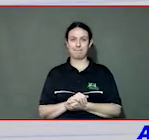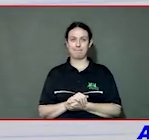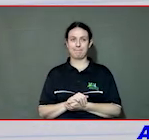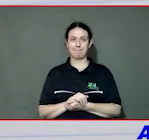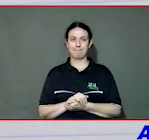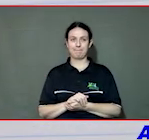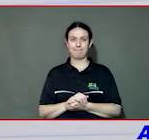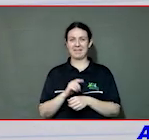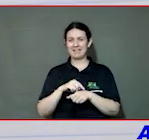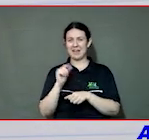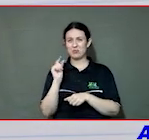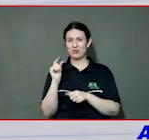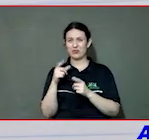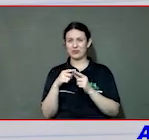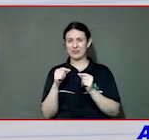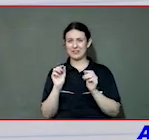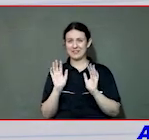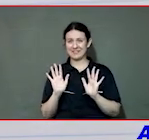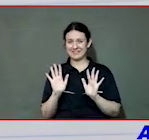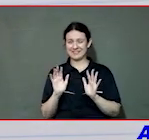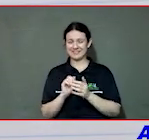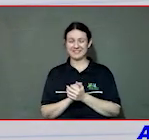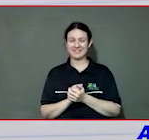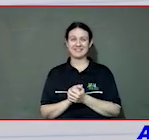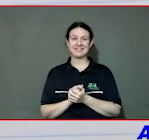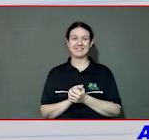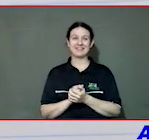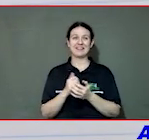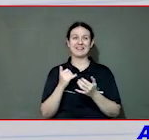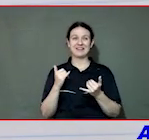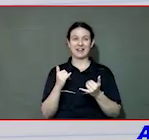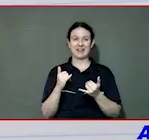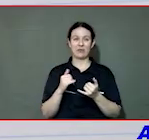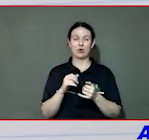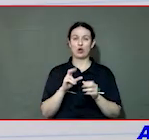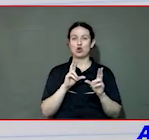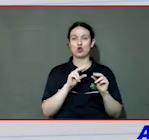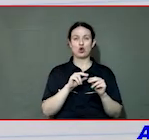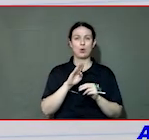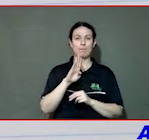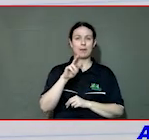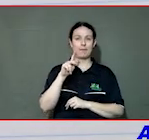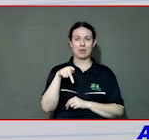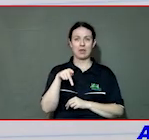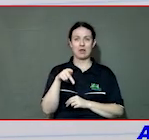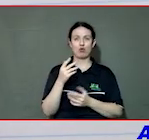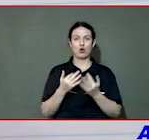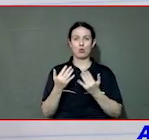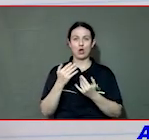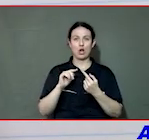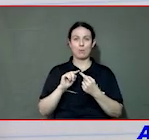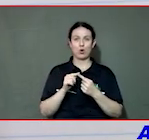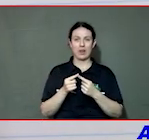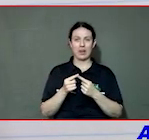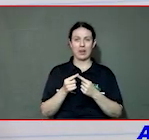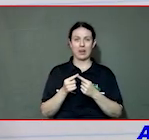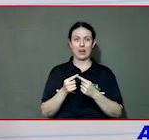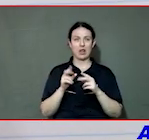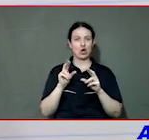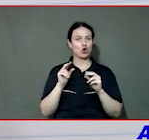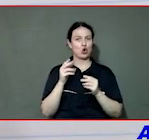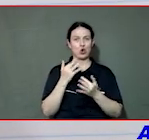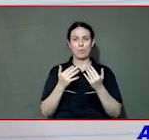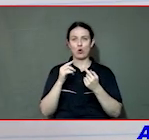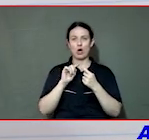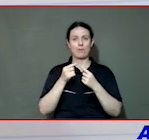Now almost done. No, I'm just going to write VP to save time for boiling point. No boiling